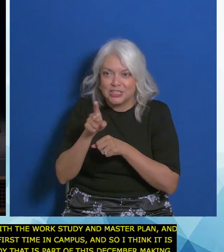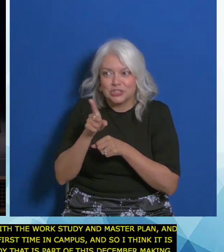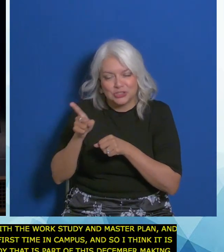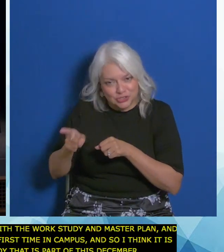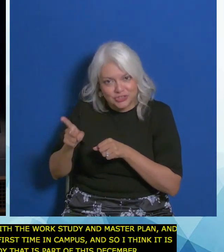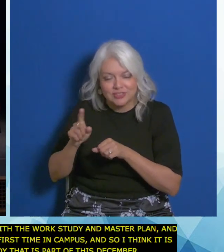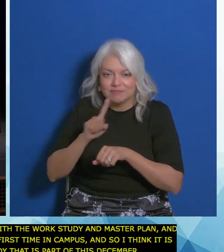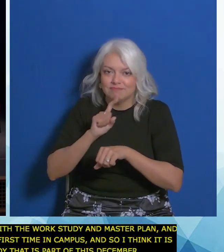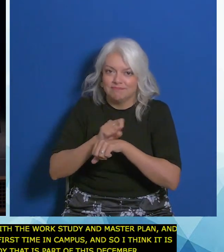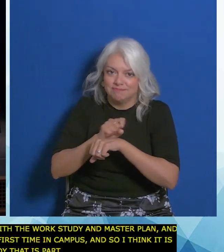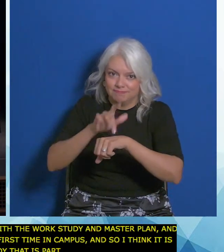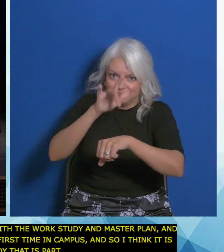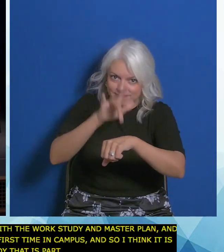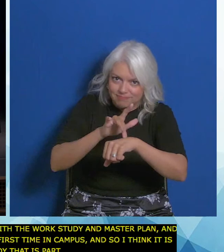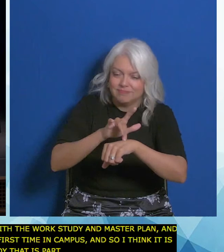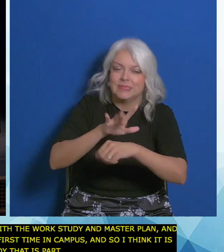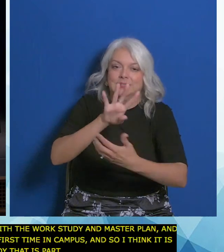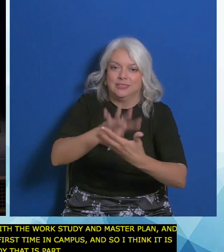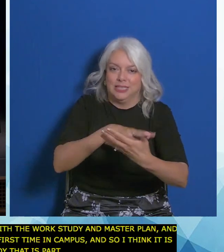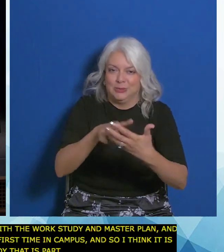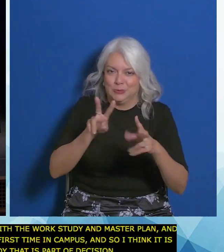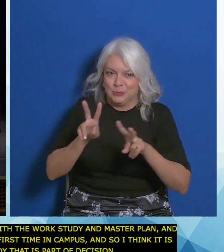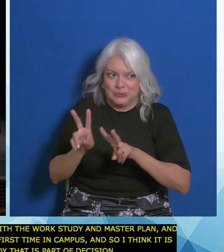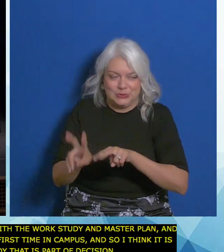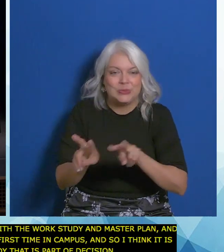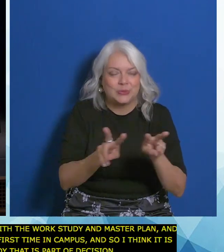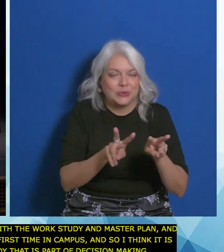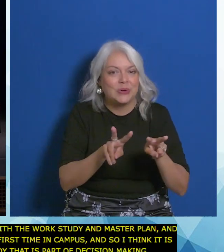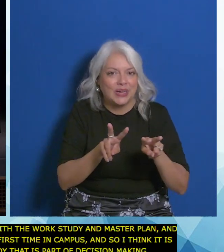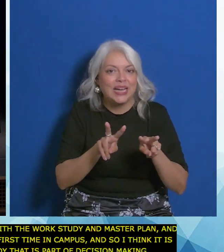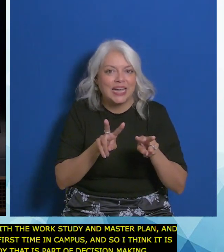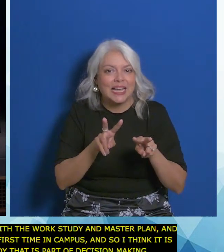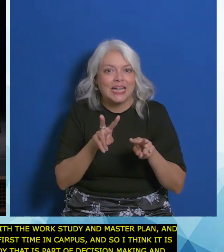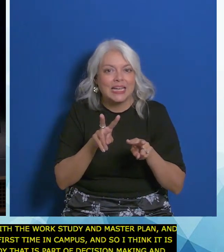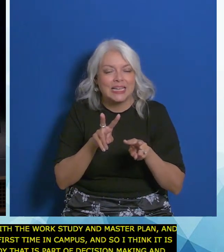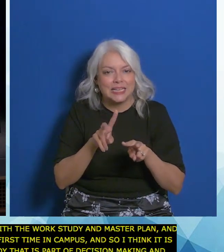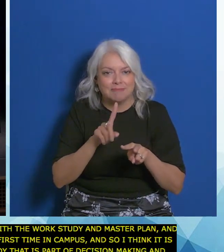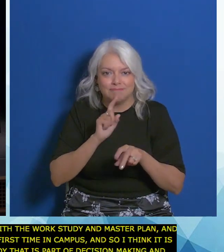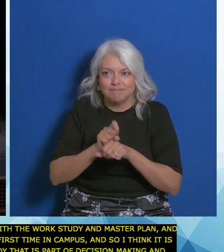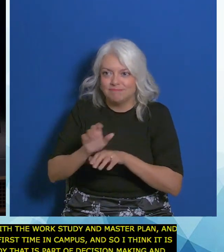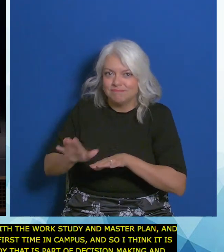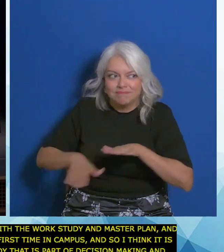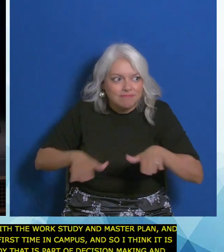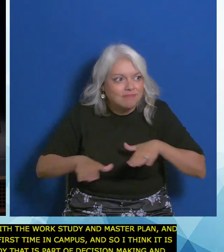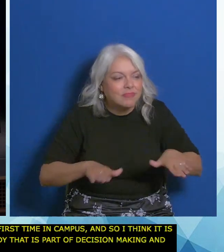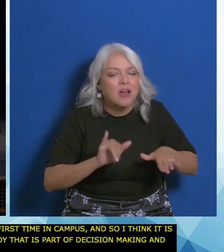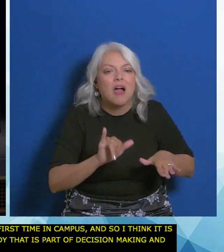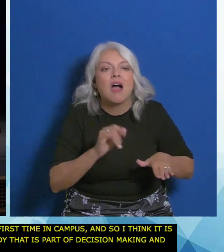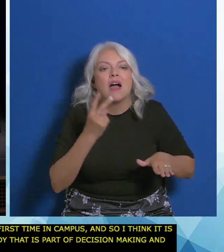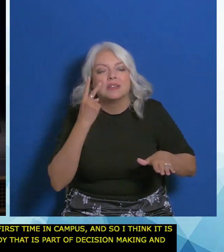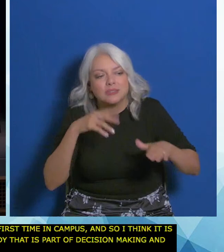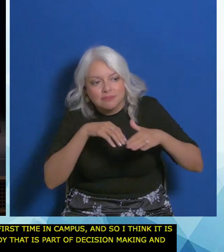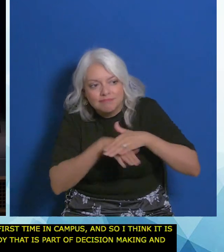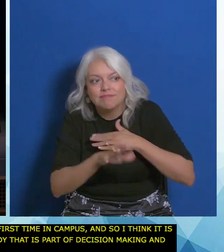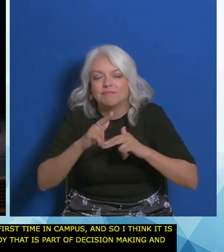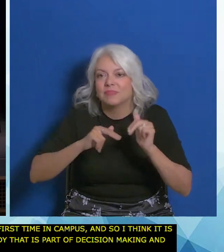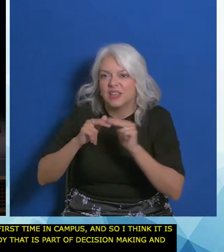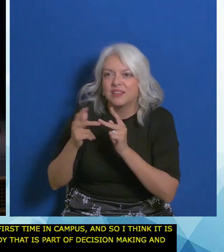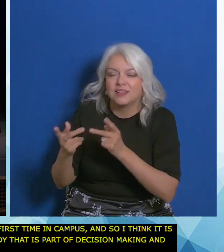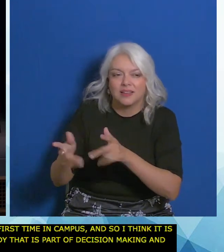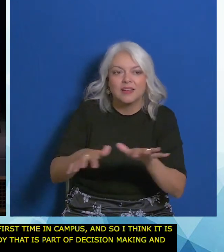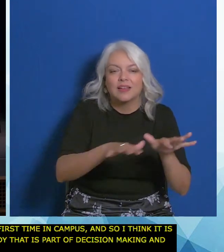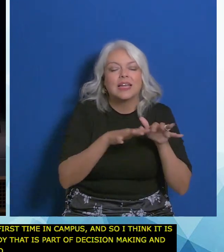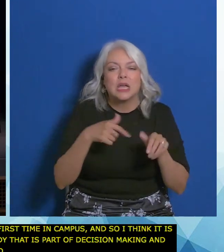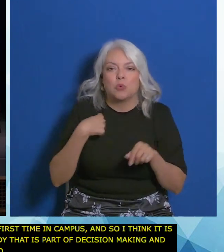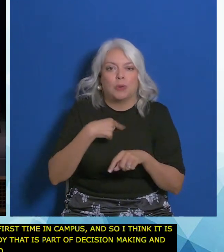for, to please schedule a tour and actually get your boots on the ground and see what is going on in our school. I don't